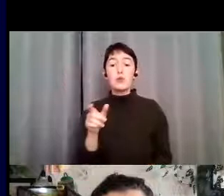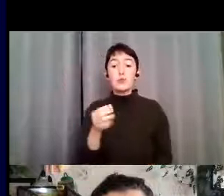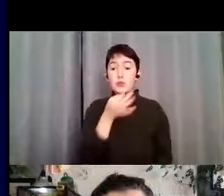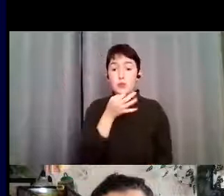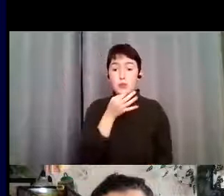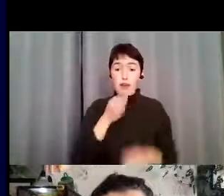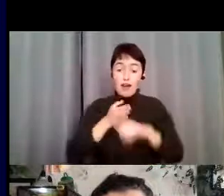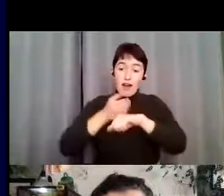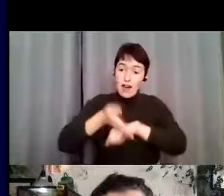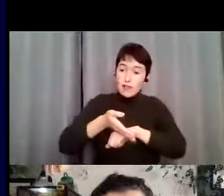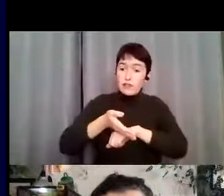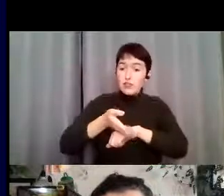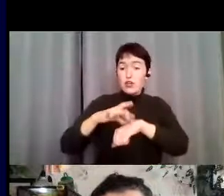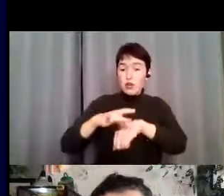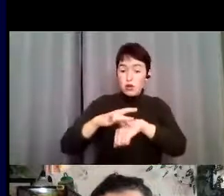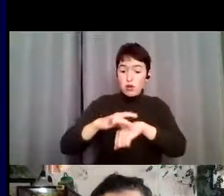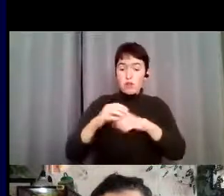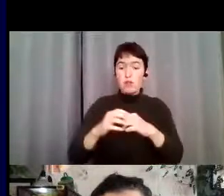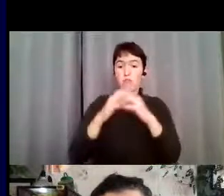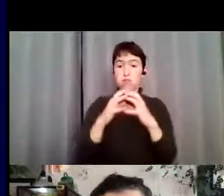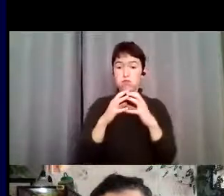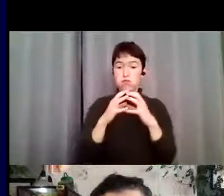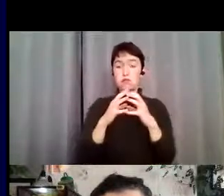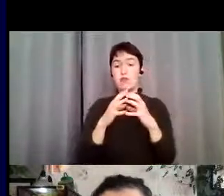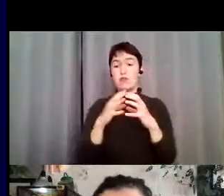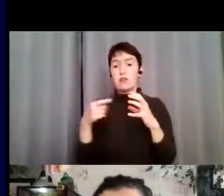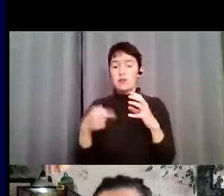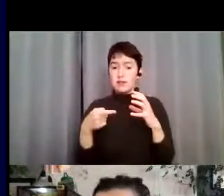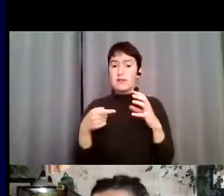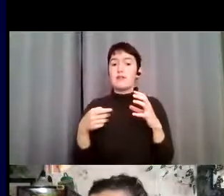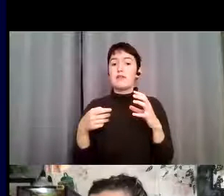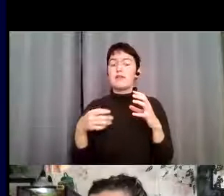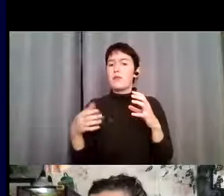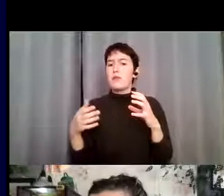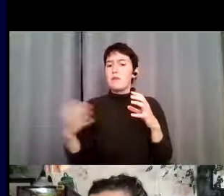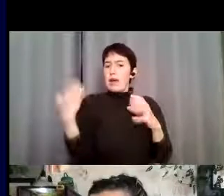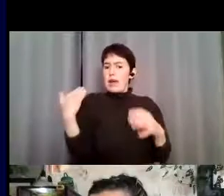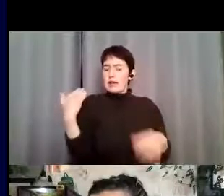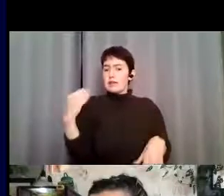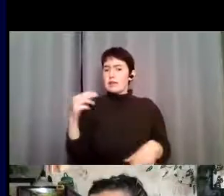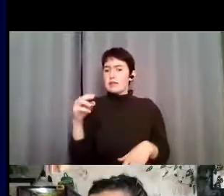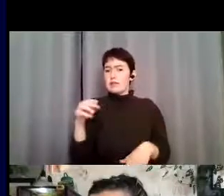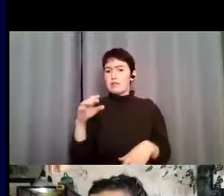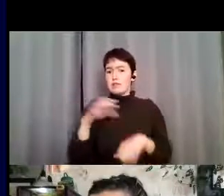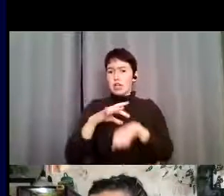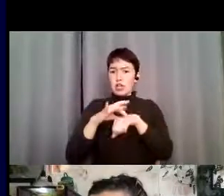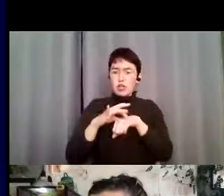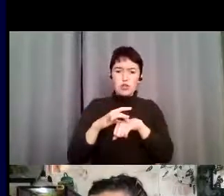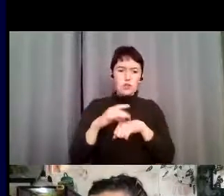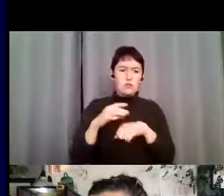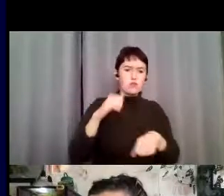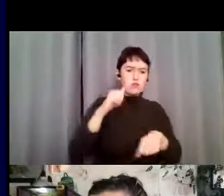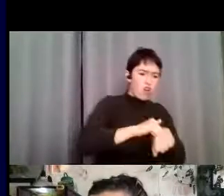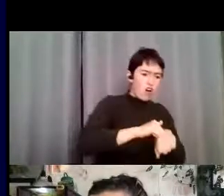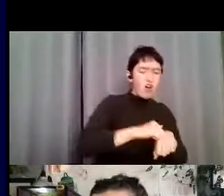solar system was a much more violent place than it is today. So there were all of these chunks of rock and ice left over